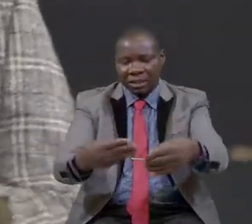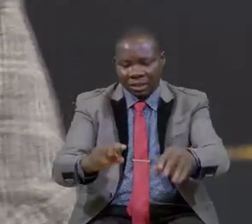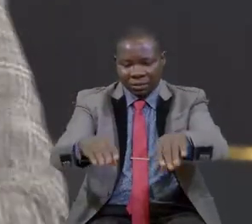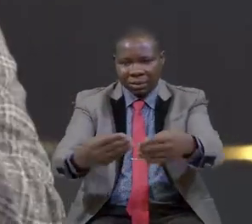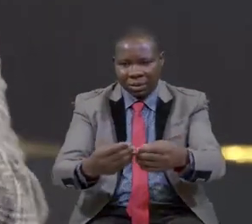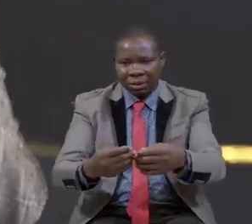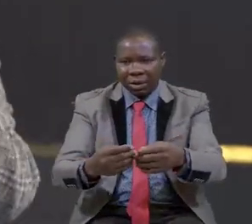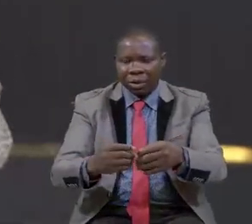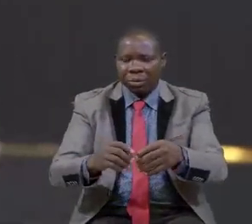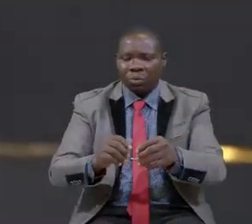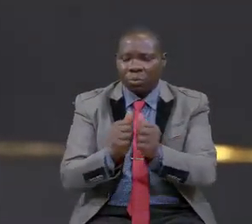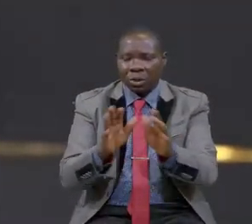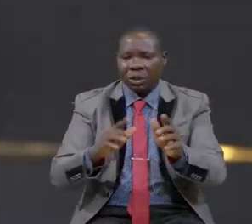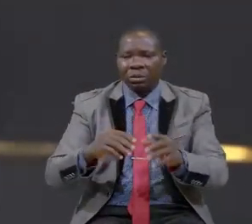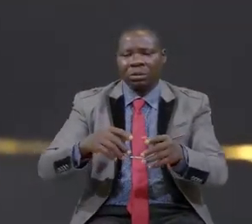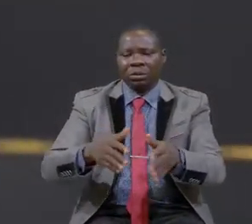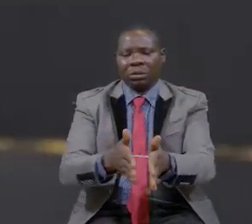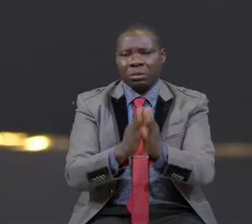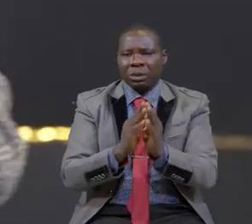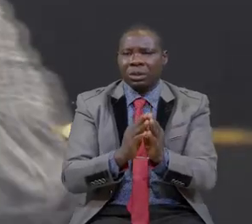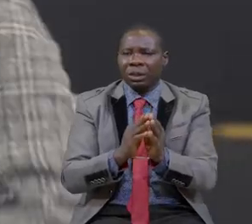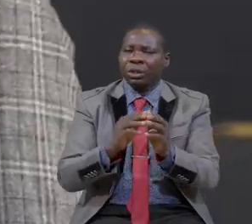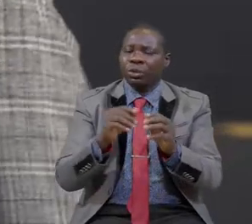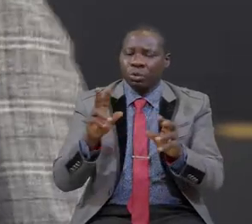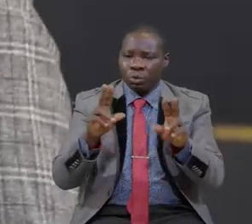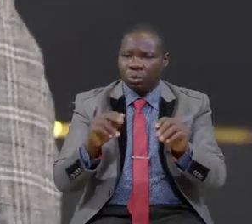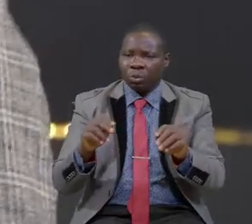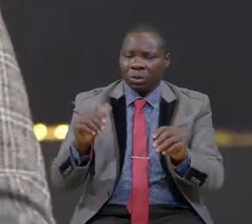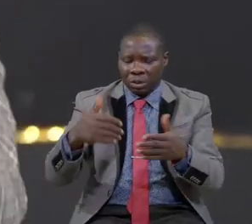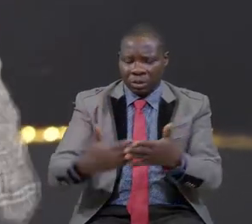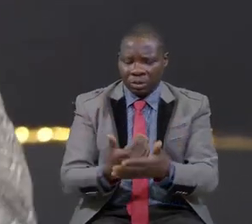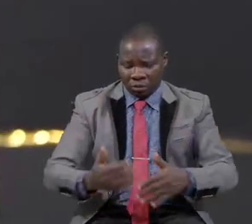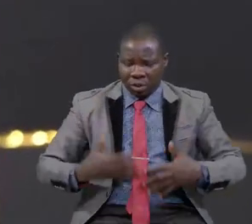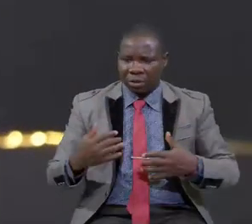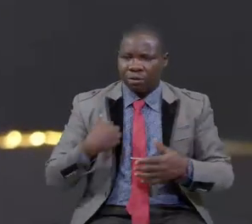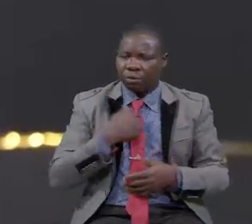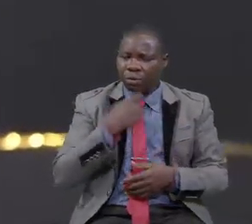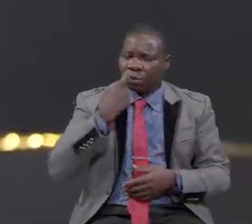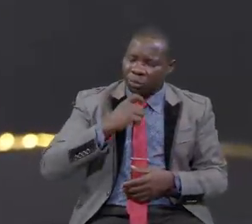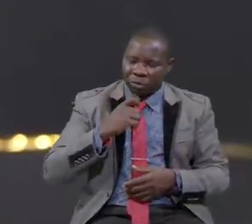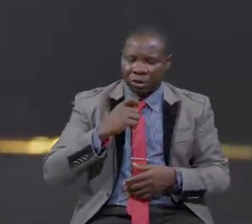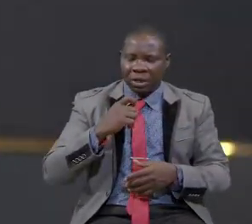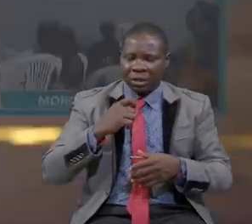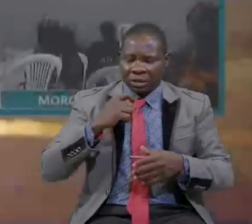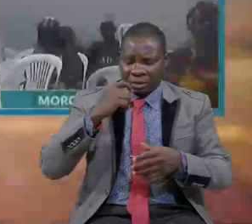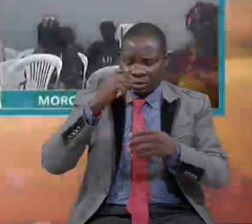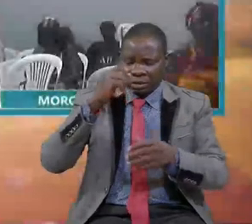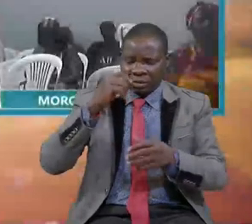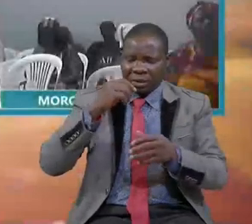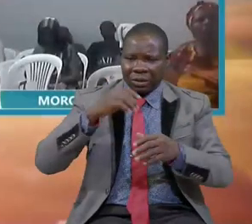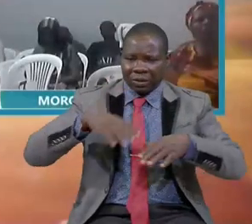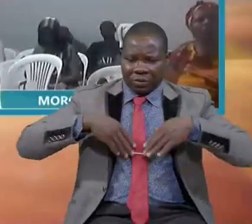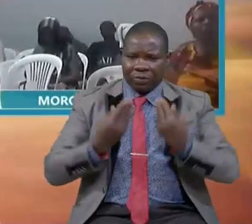abandon iniquity. That's why it says, he that covereth a sin. The pastors